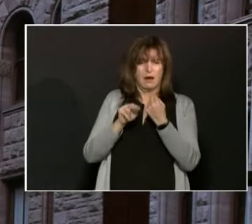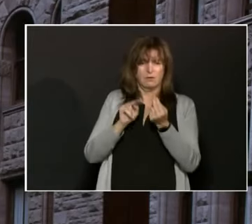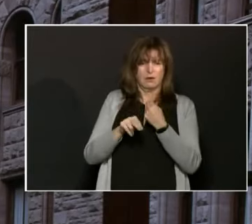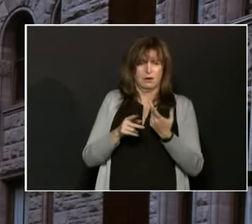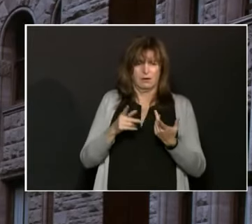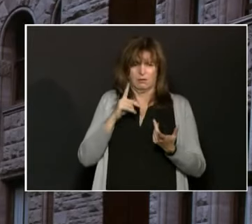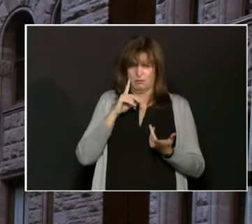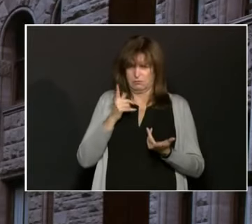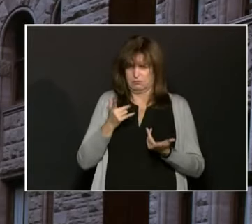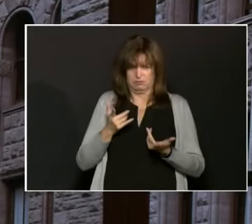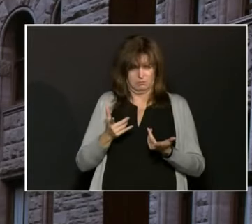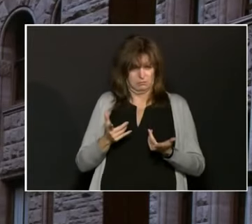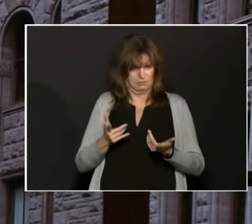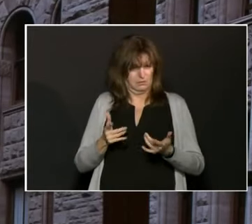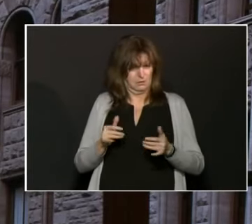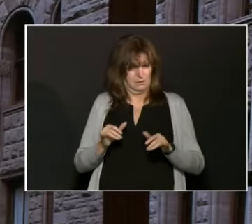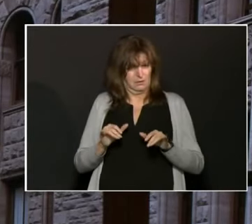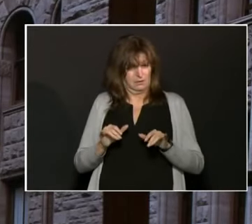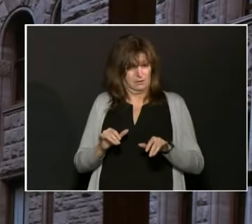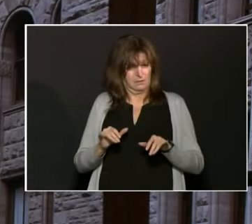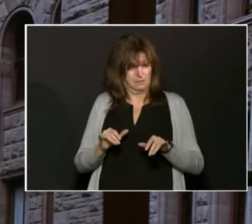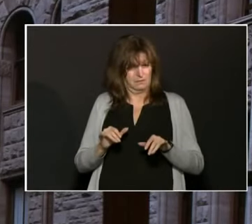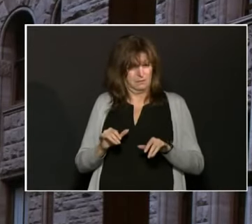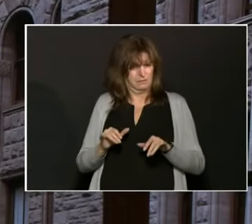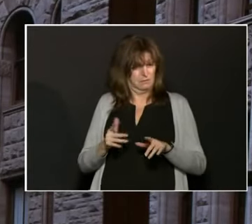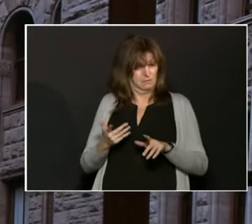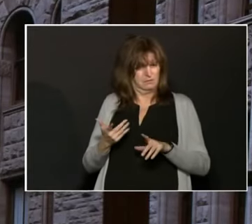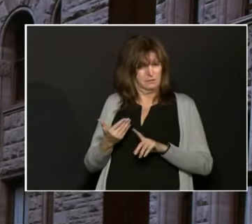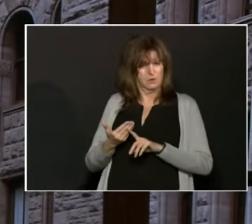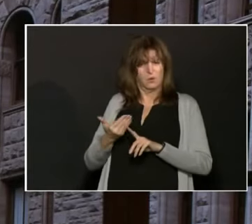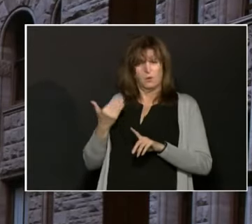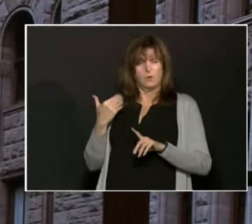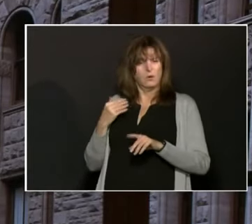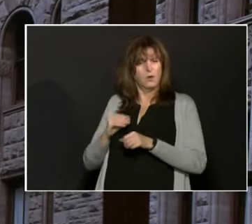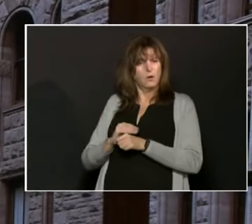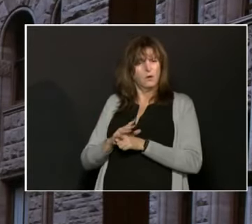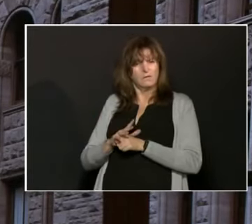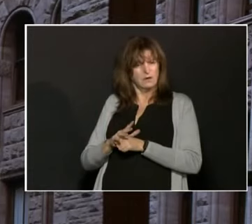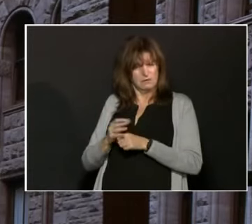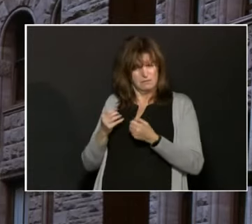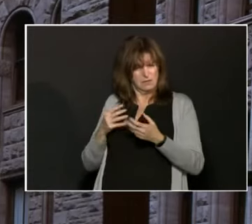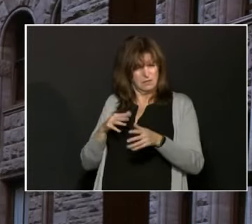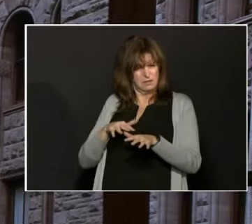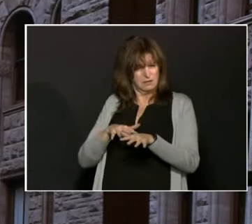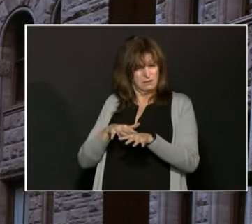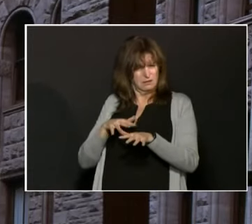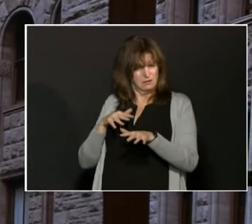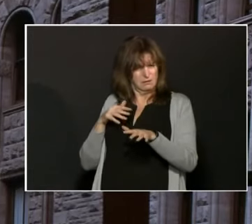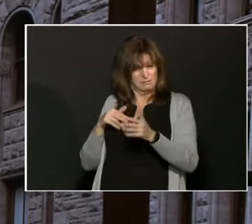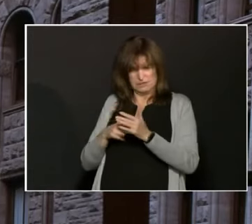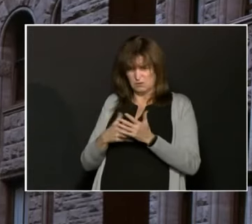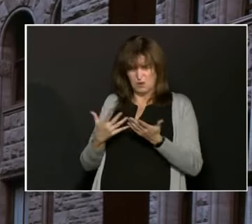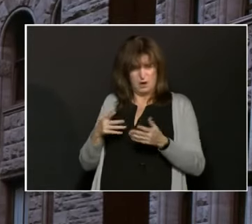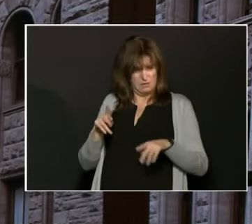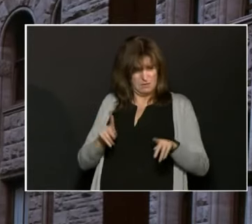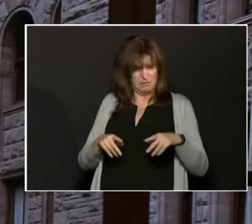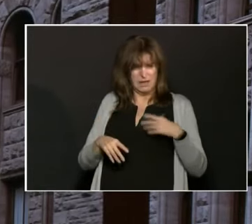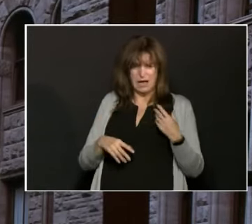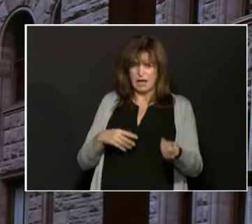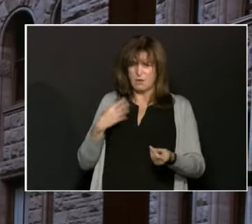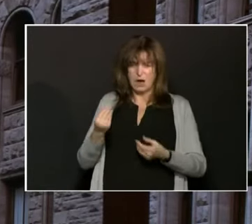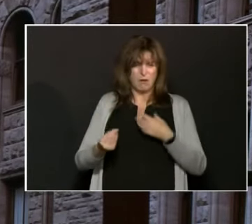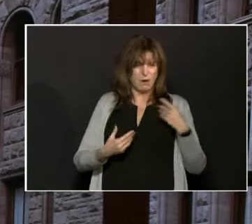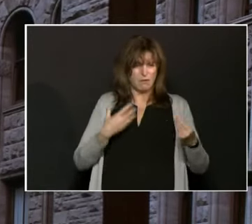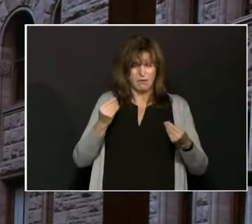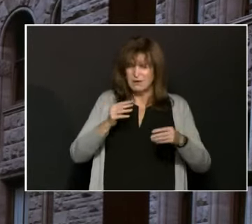season. And so there is a lot of people on the move. We have to get that down and